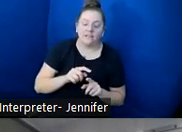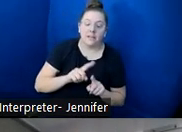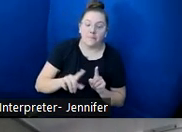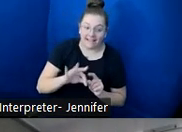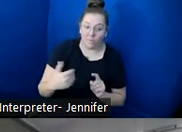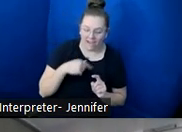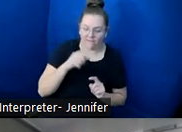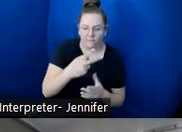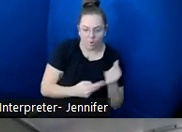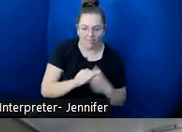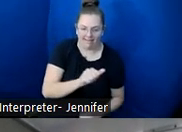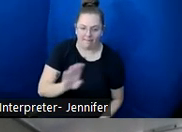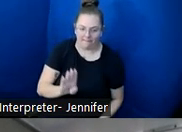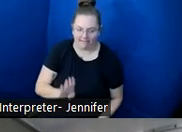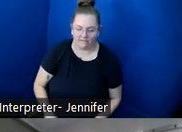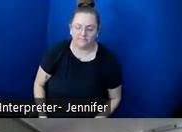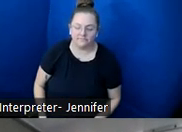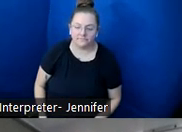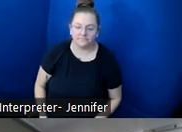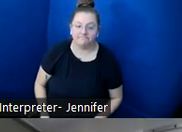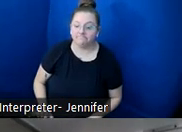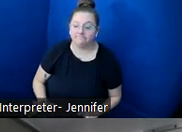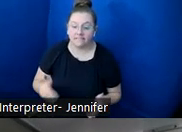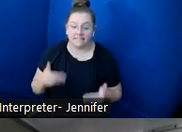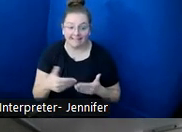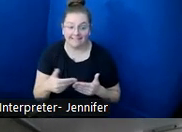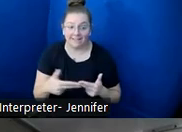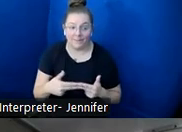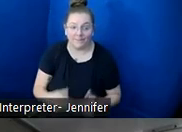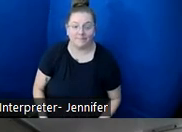So next slide, please. Thank you.